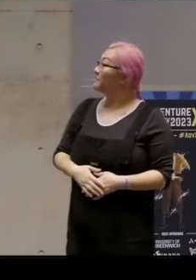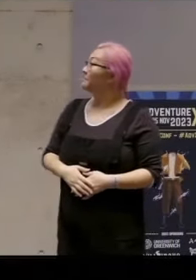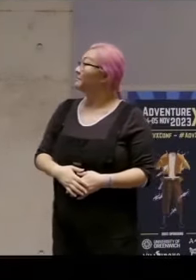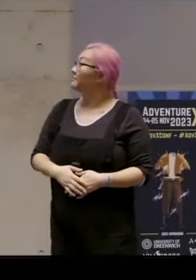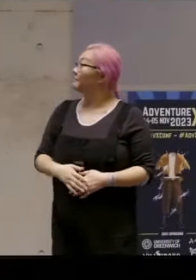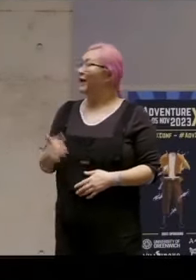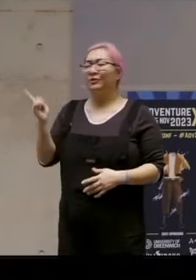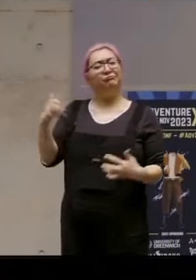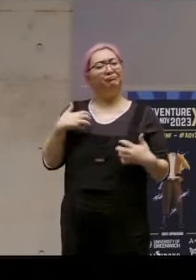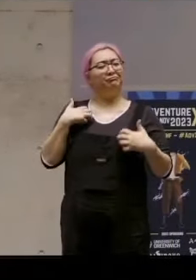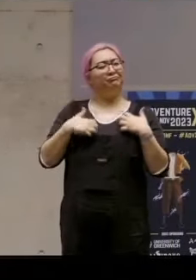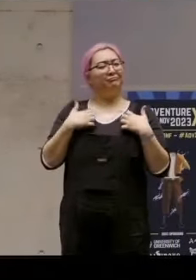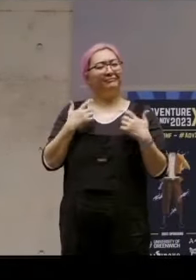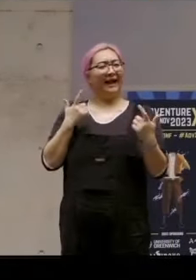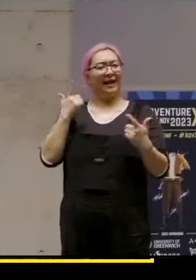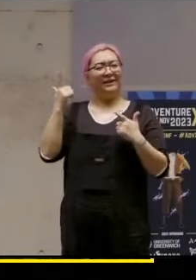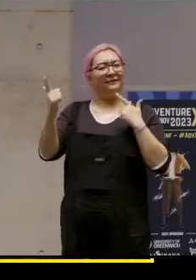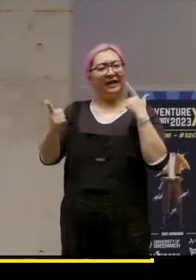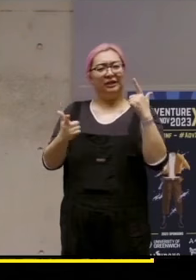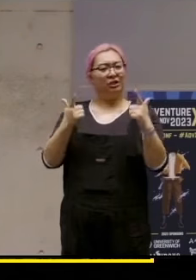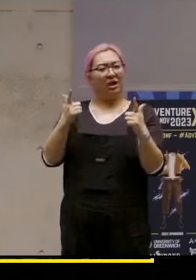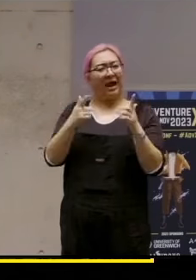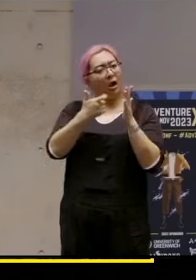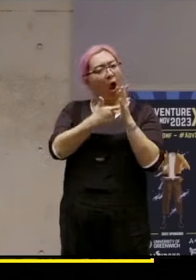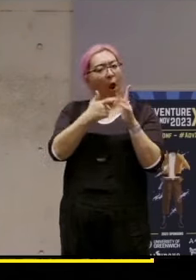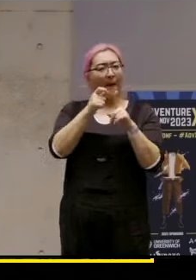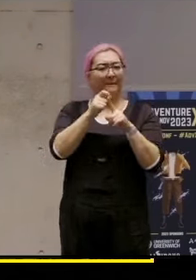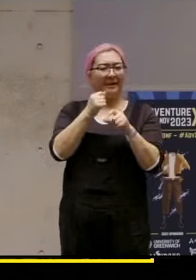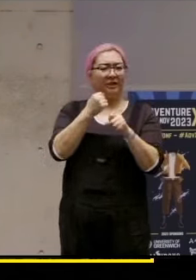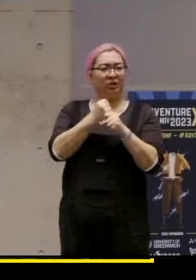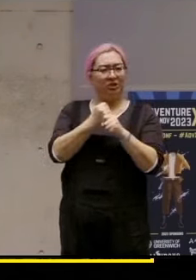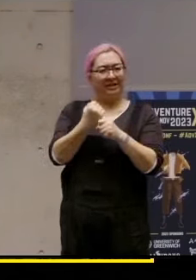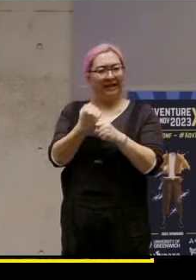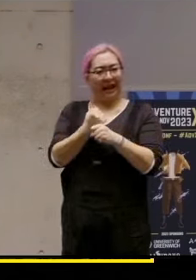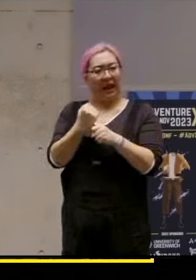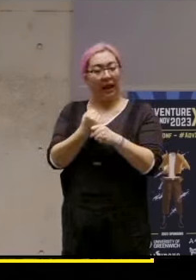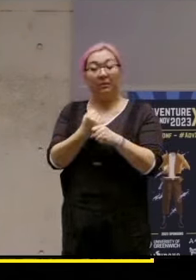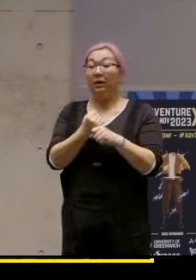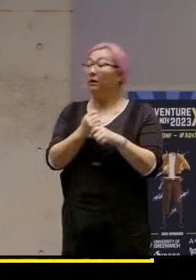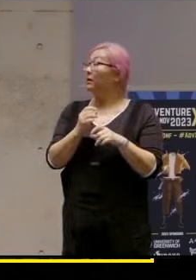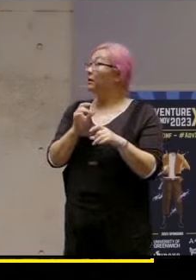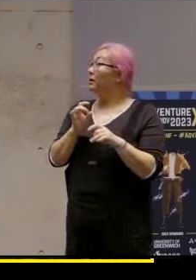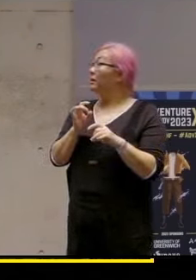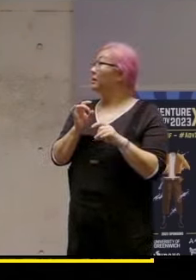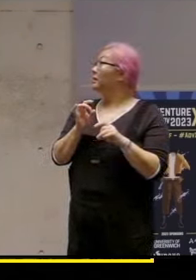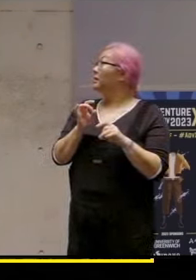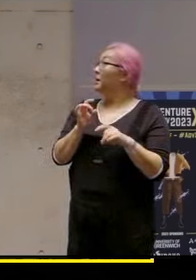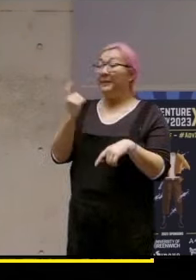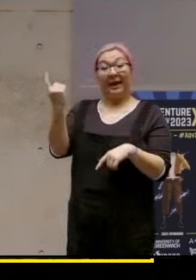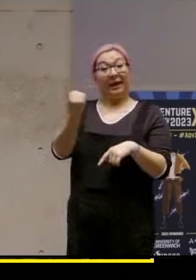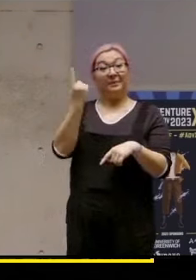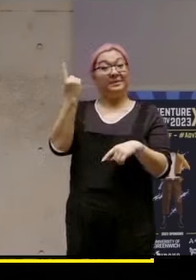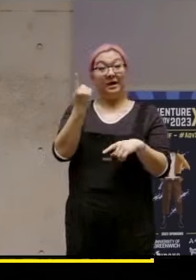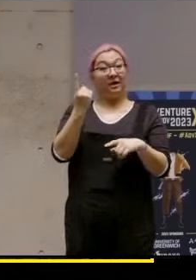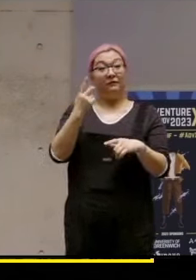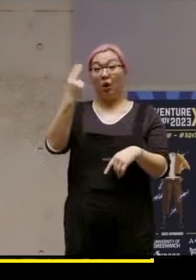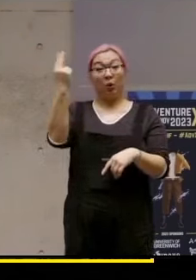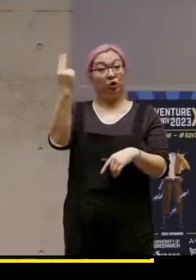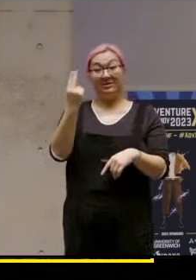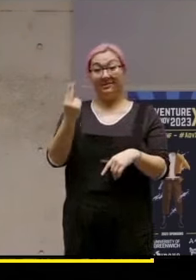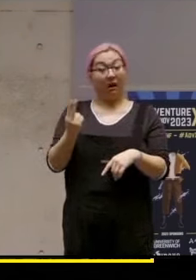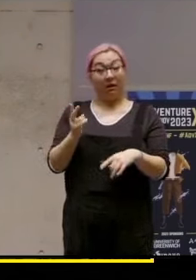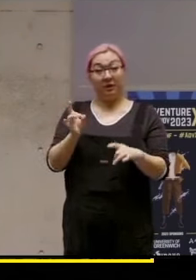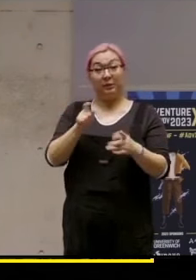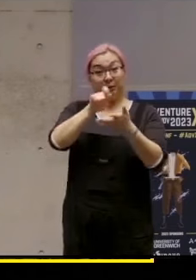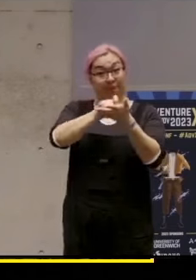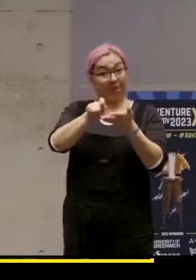of adventure and RPG, but only not only as the lead artist, but also as the scriptwriter this time.